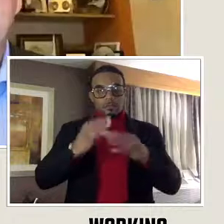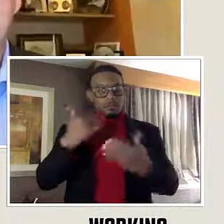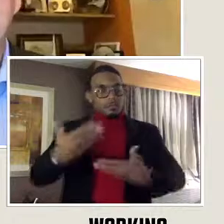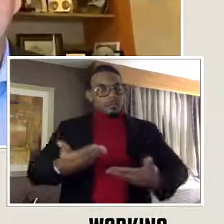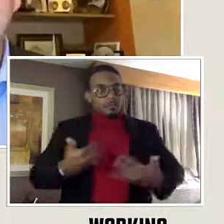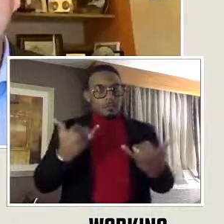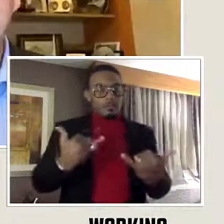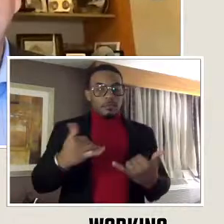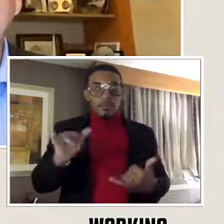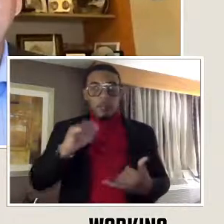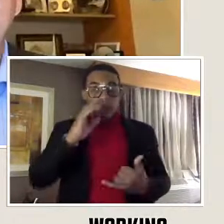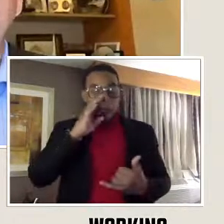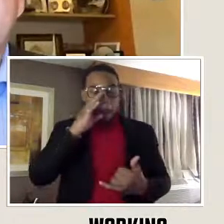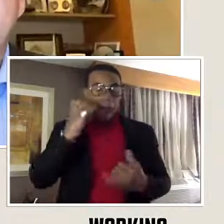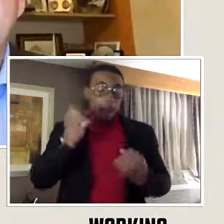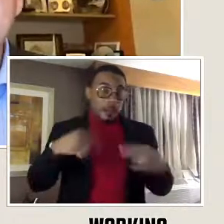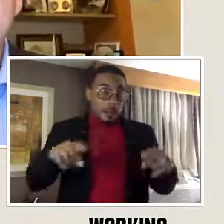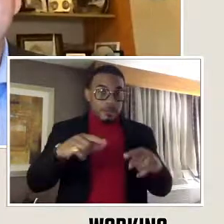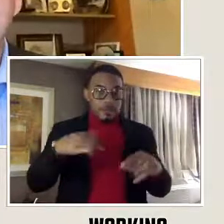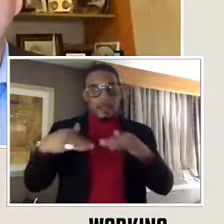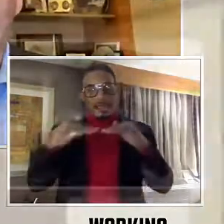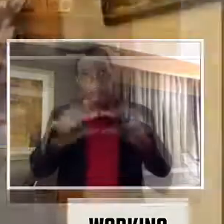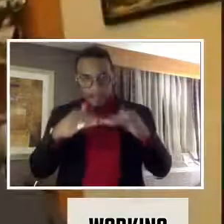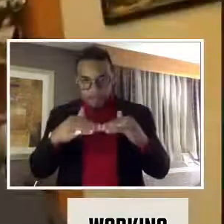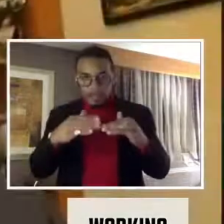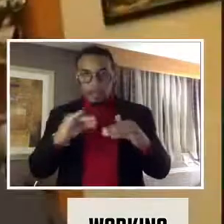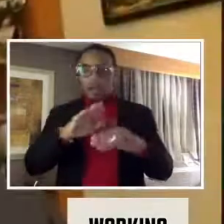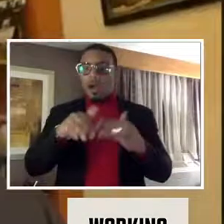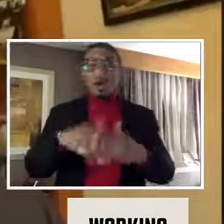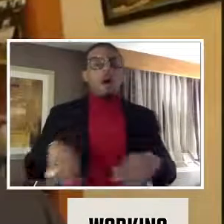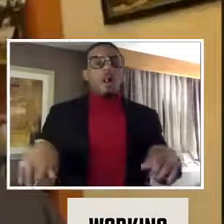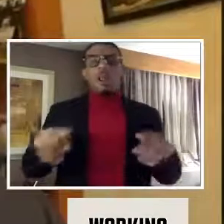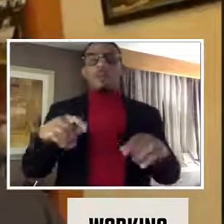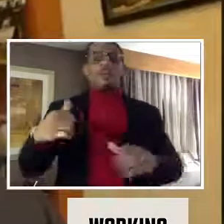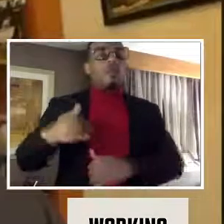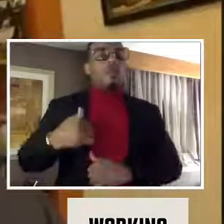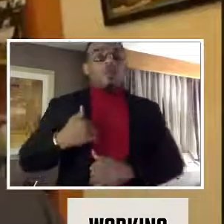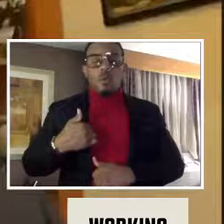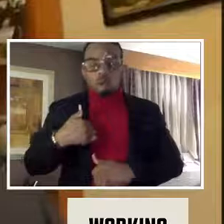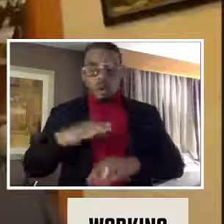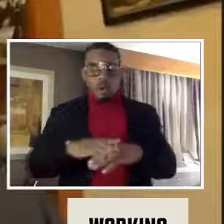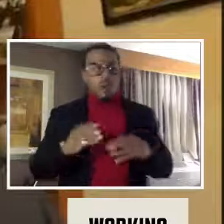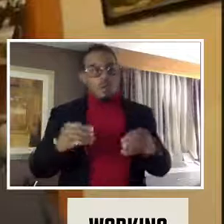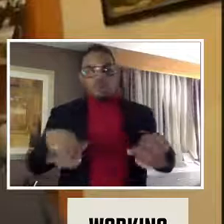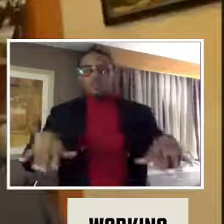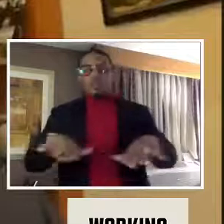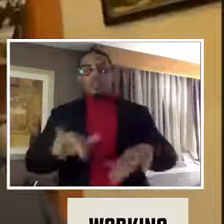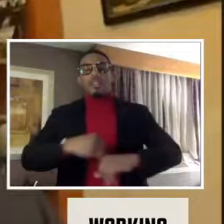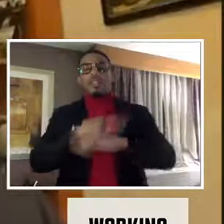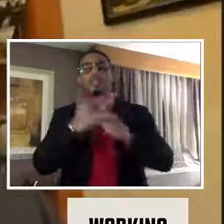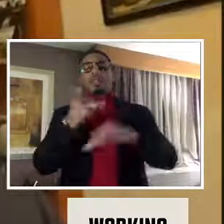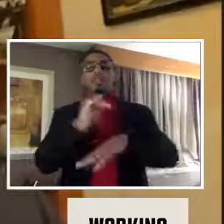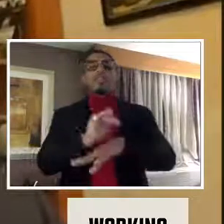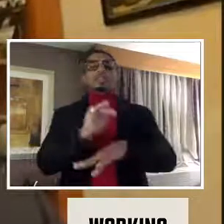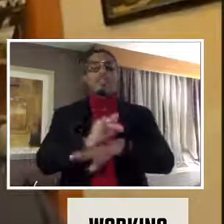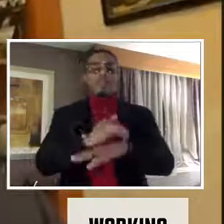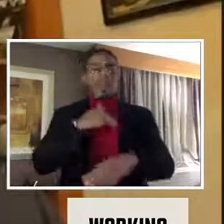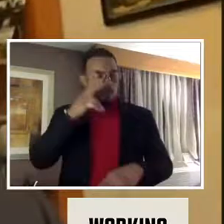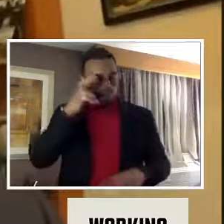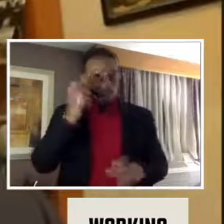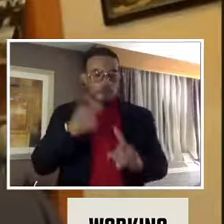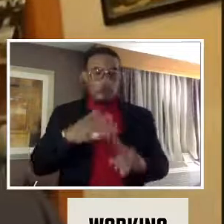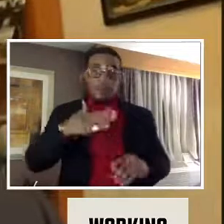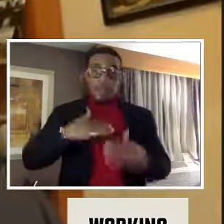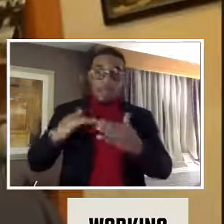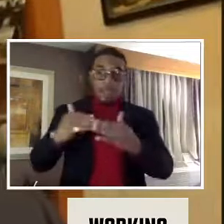today. Like many of you and my colleagues and all of the warriors on this call tonight, I've heard from